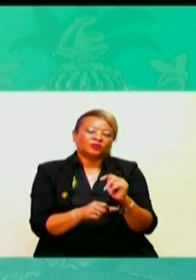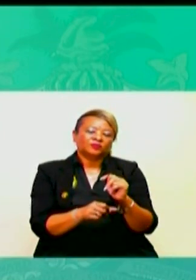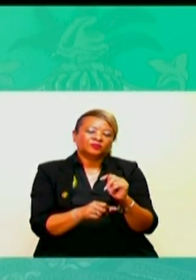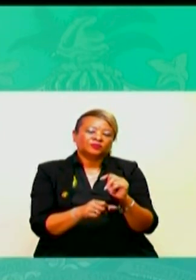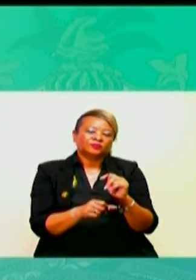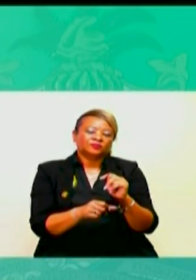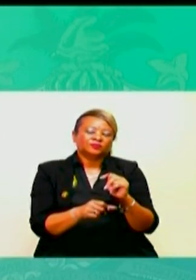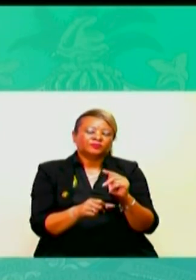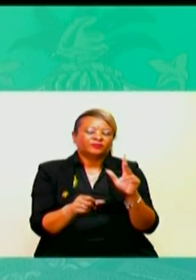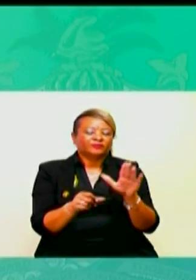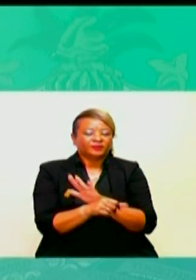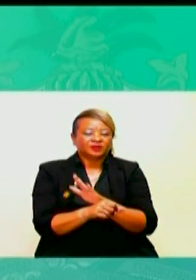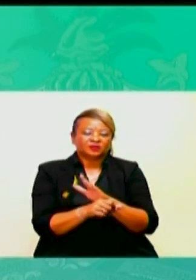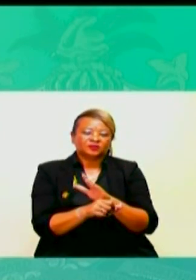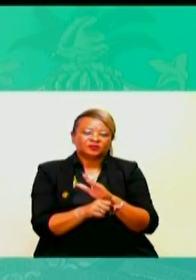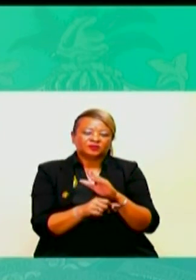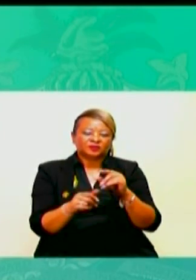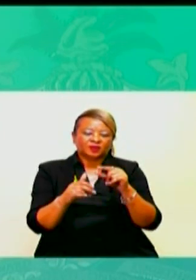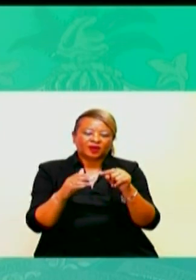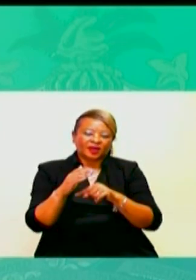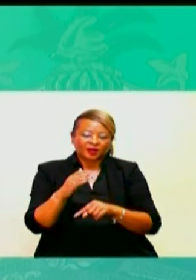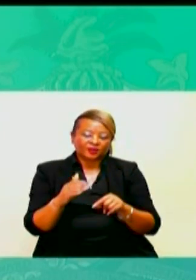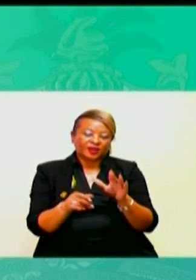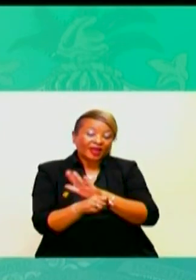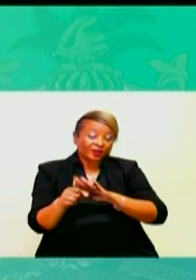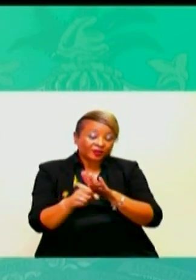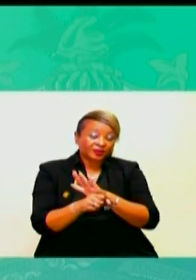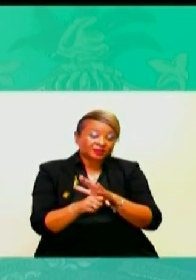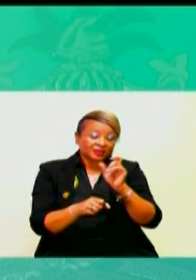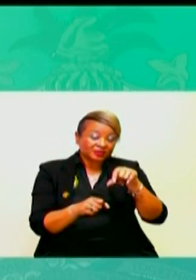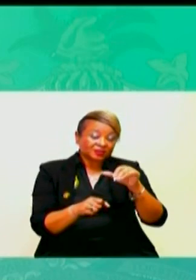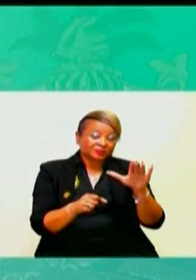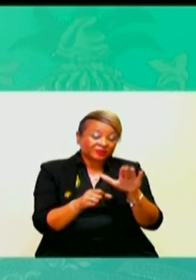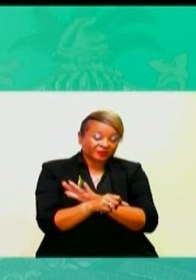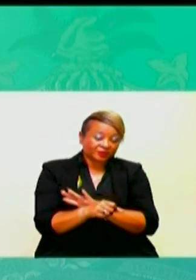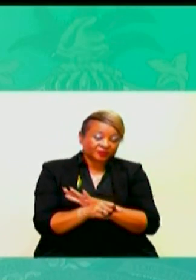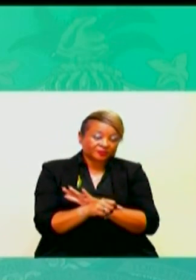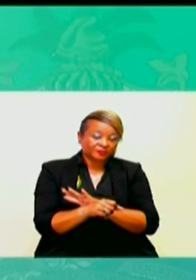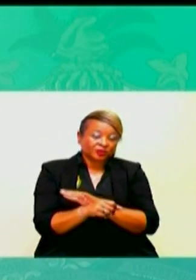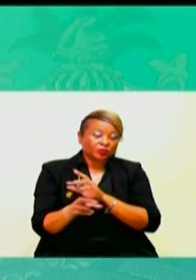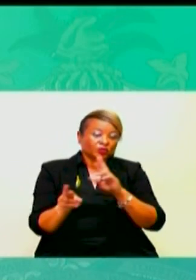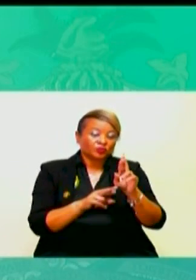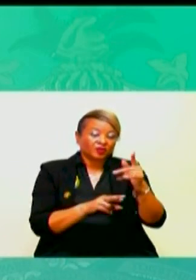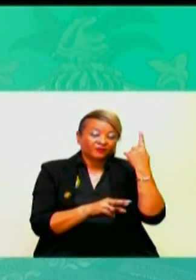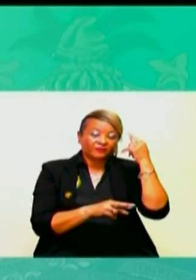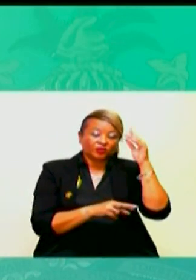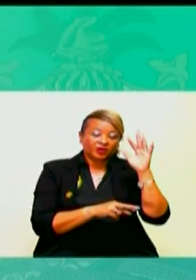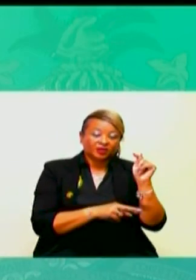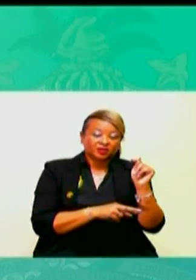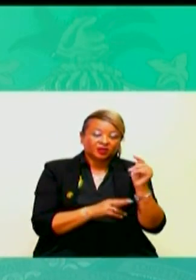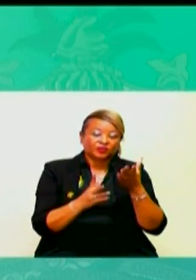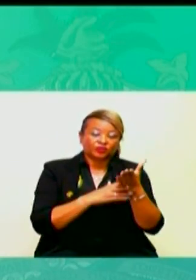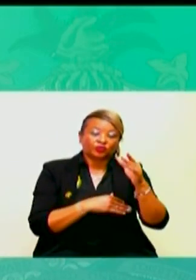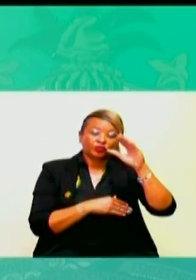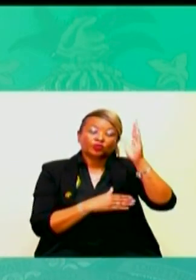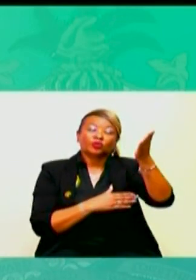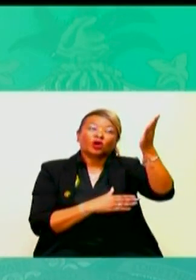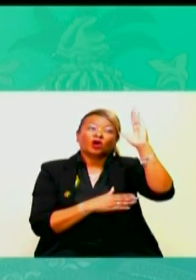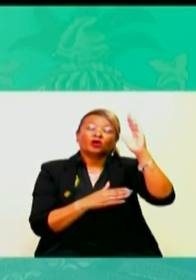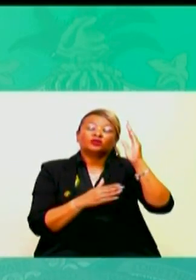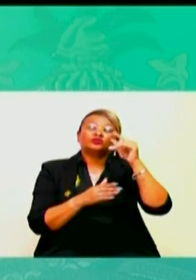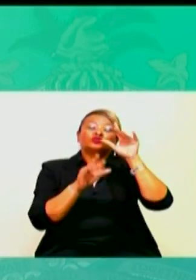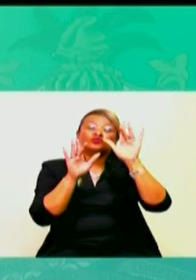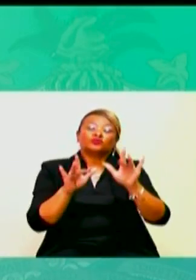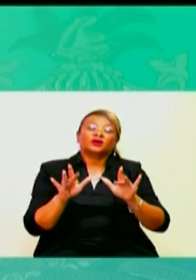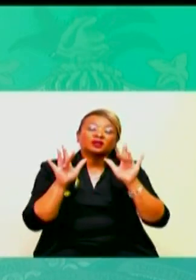members opposite. While the job is hard, Madam Speaker, we are ready for it. And through God's grace and